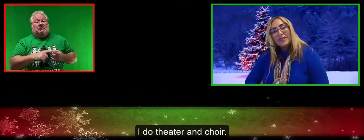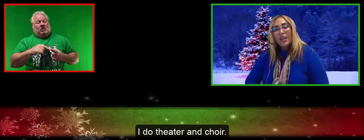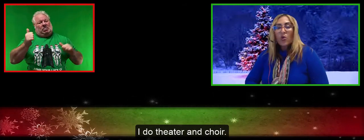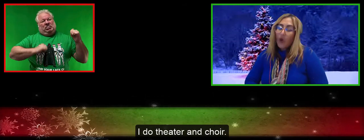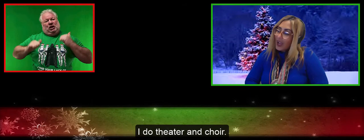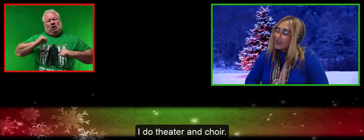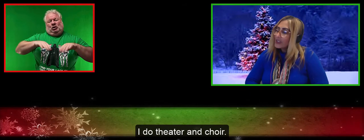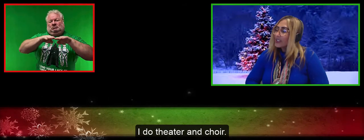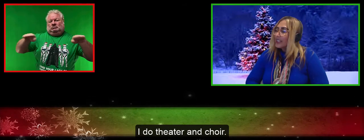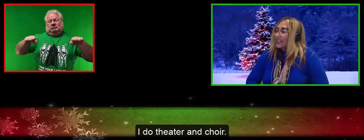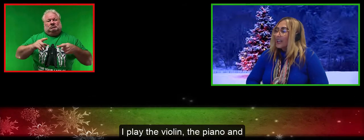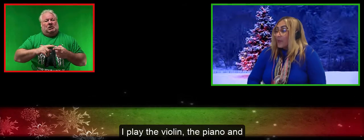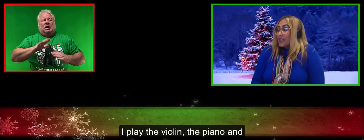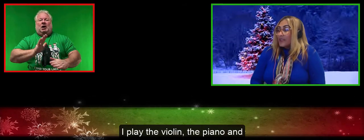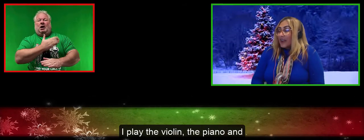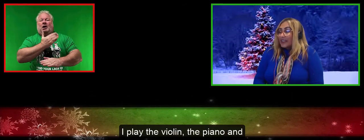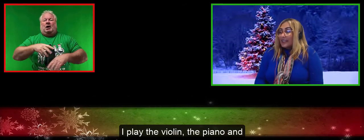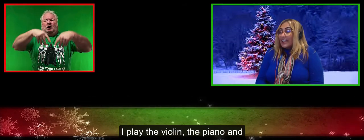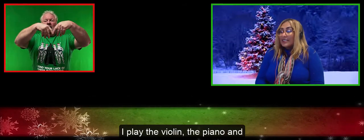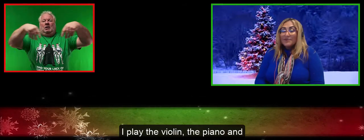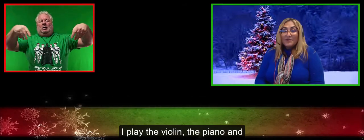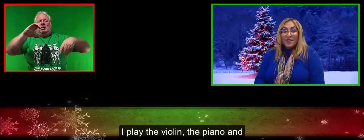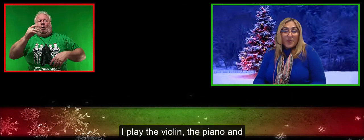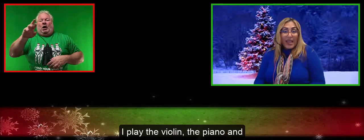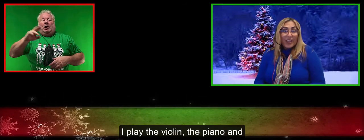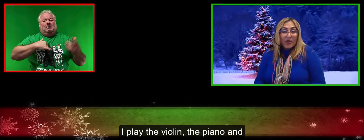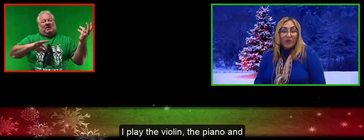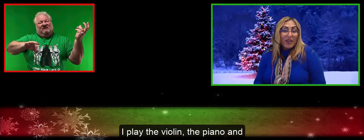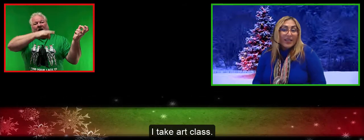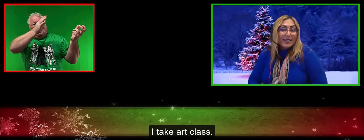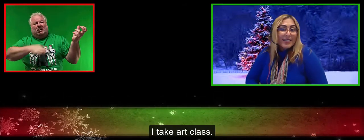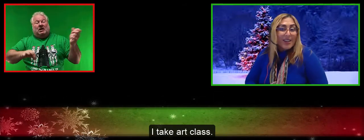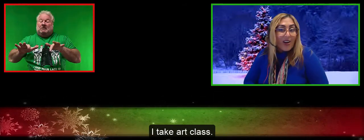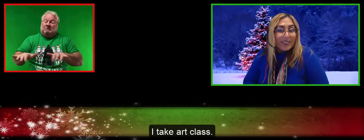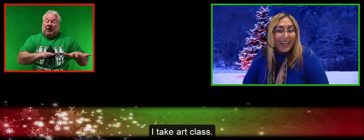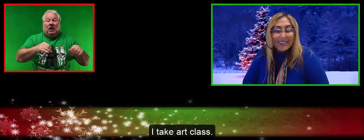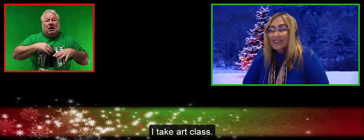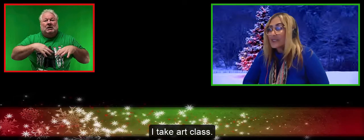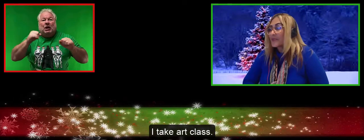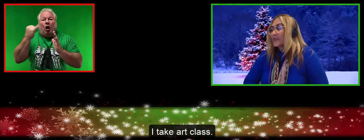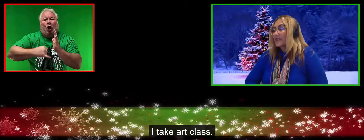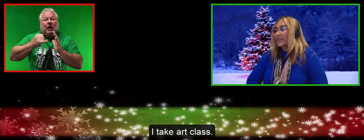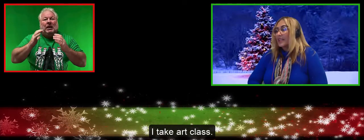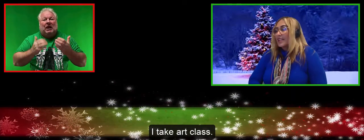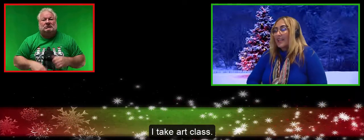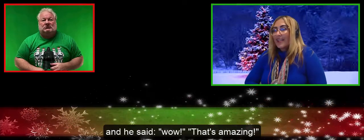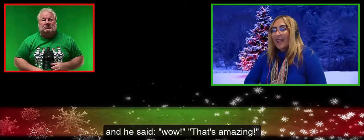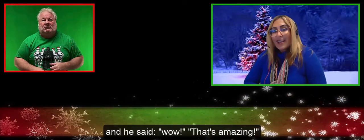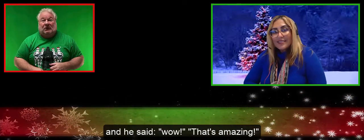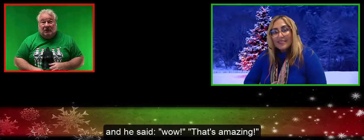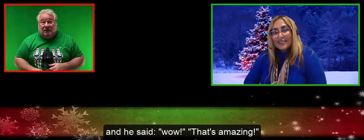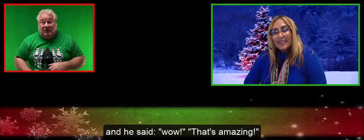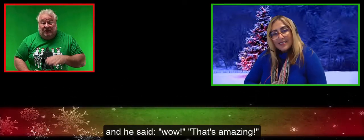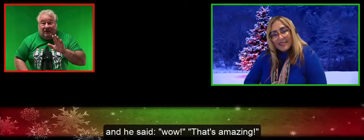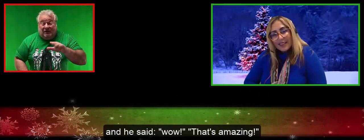theater and choir. I play the violin, the piano, and I take art class.